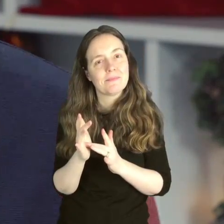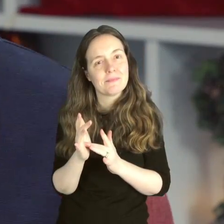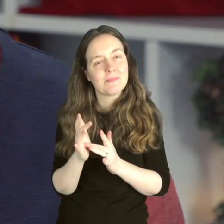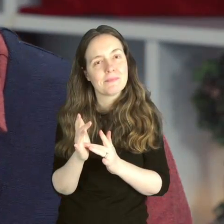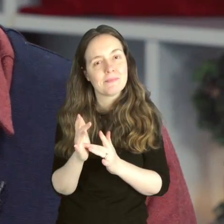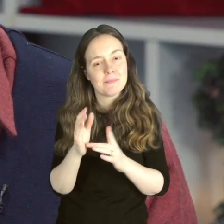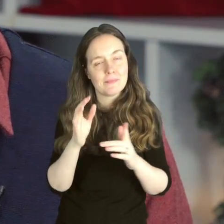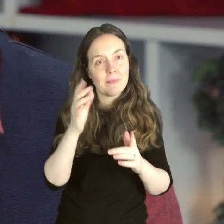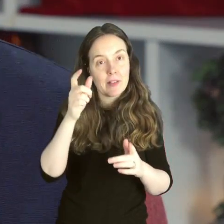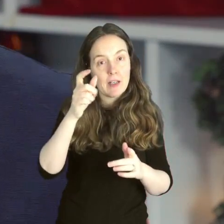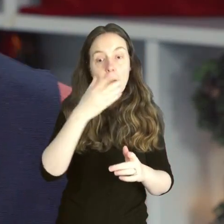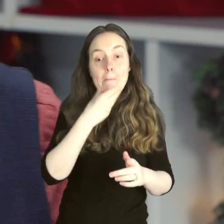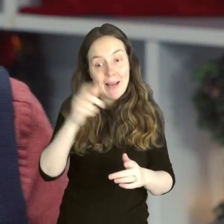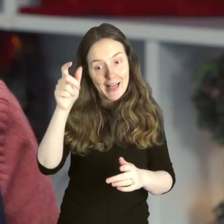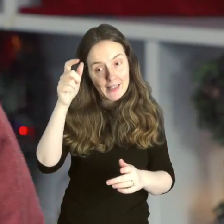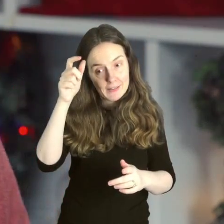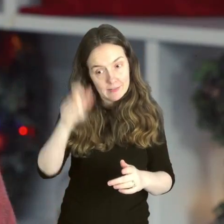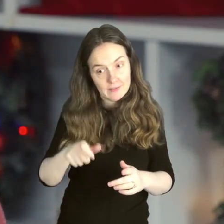Philip Brooks